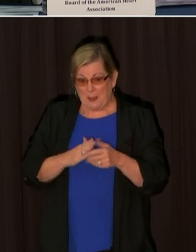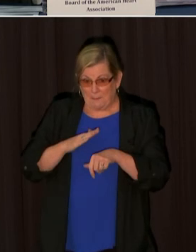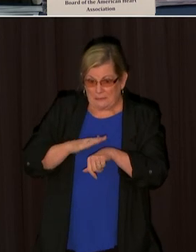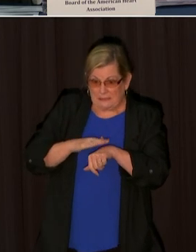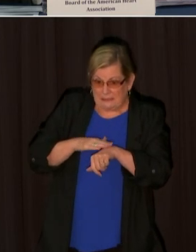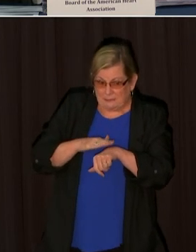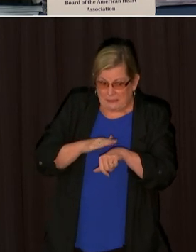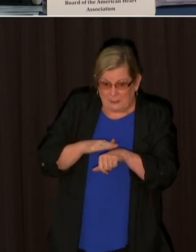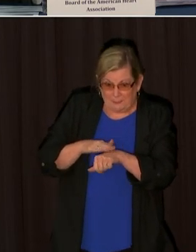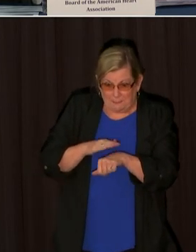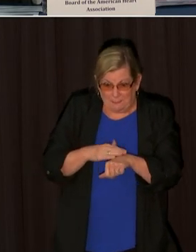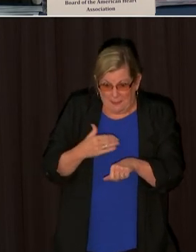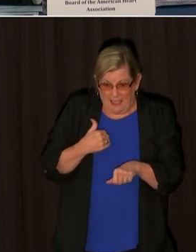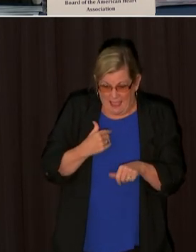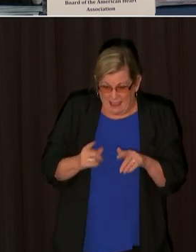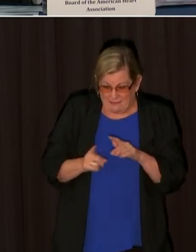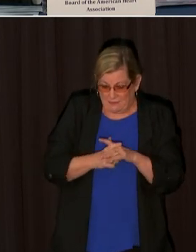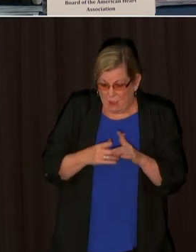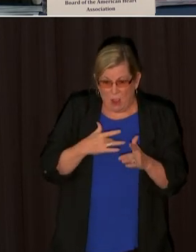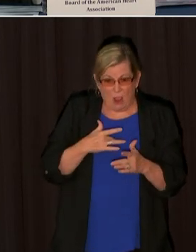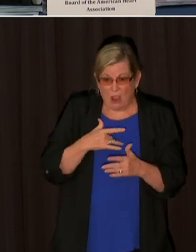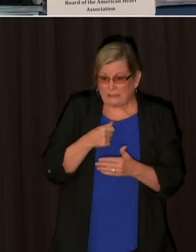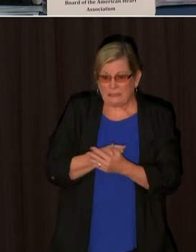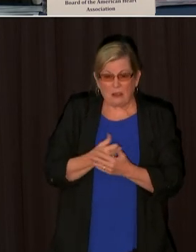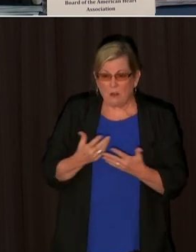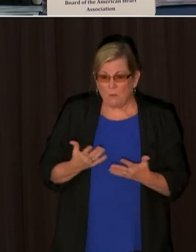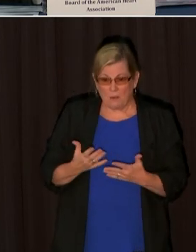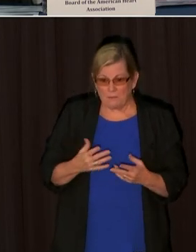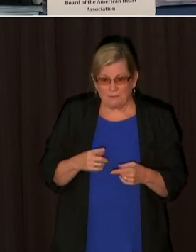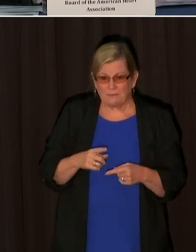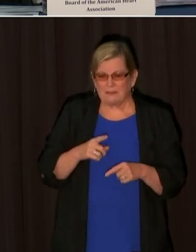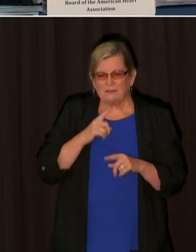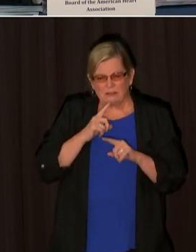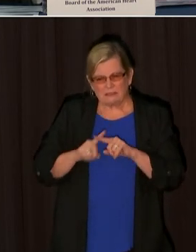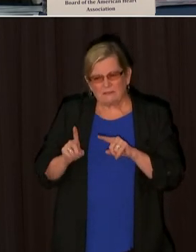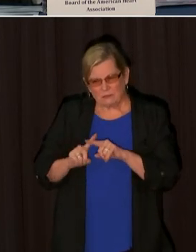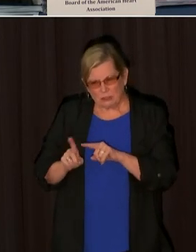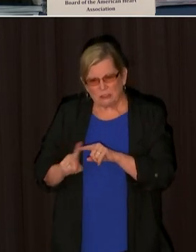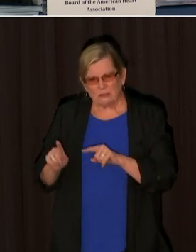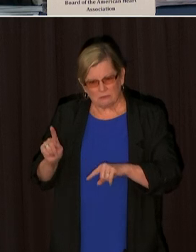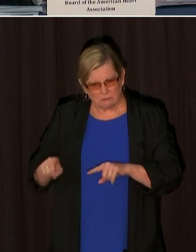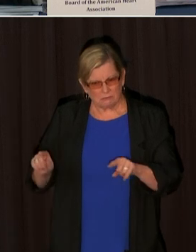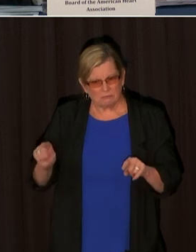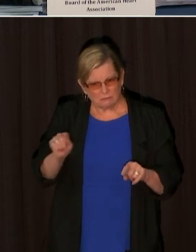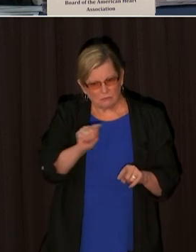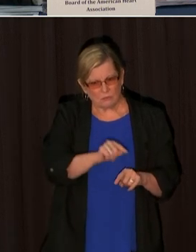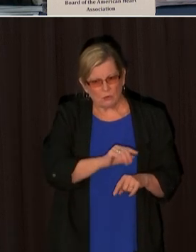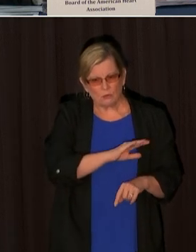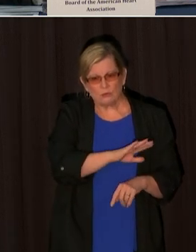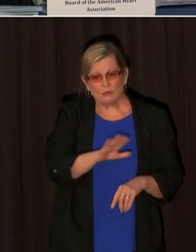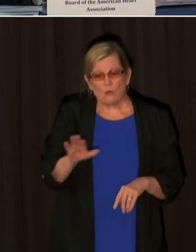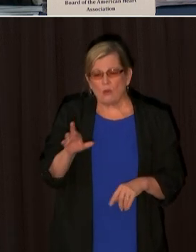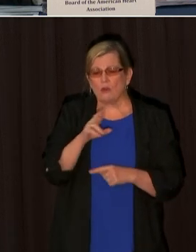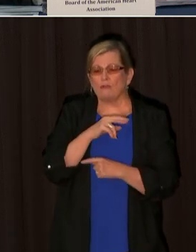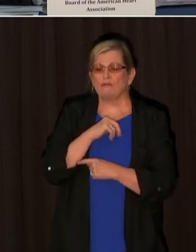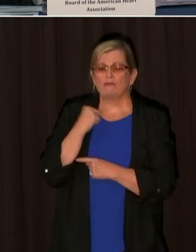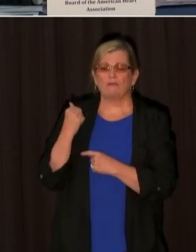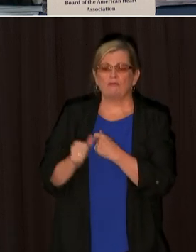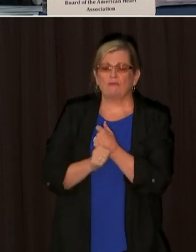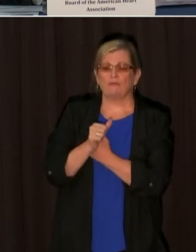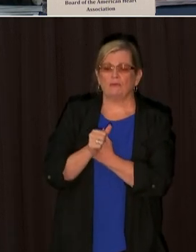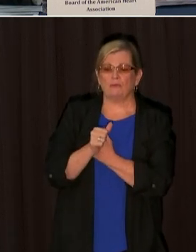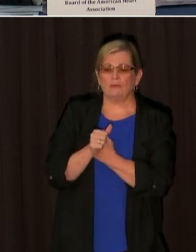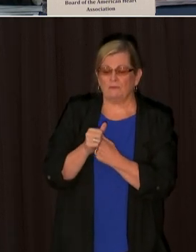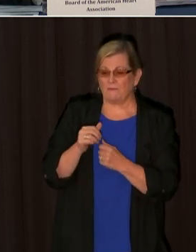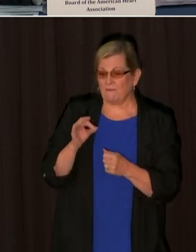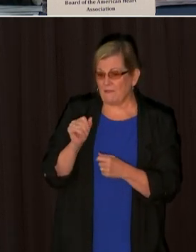to heart attack can vary based on the risk factors that you may have. Typical risk factors are